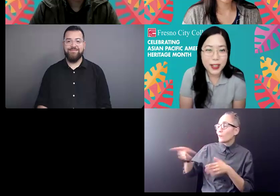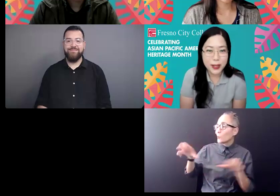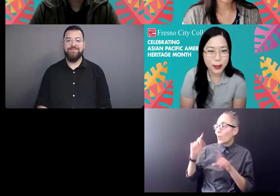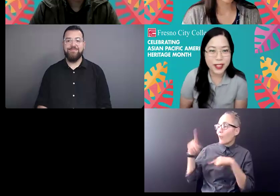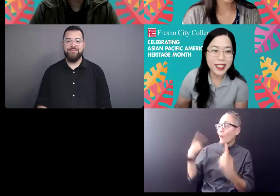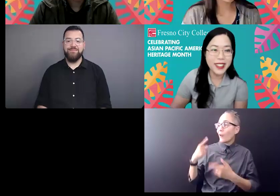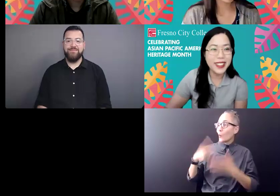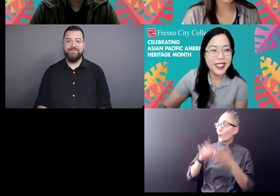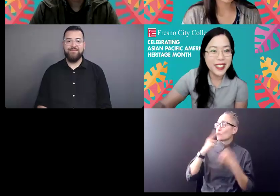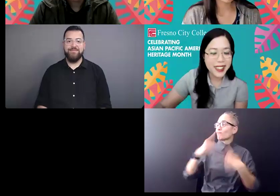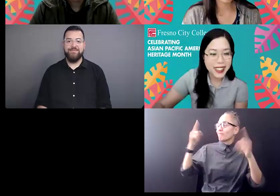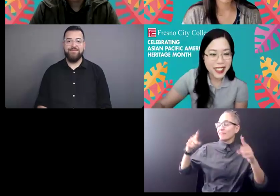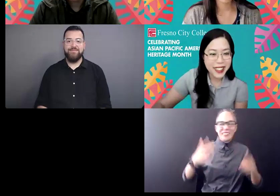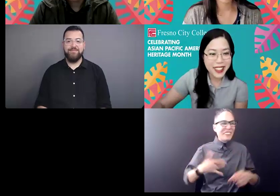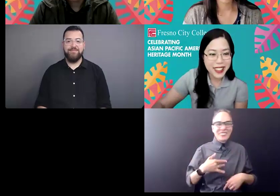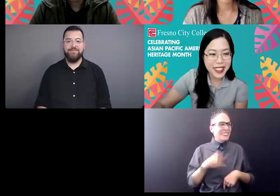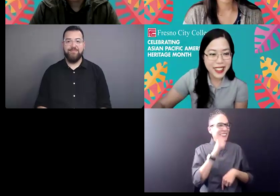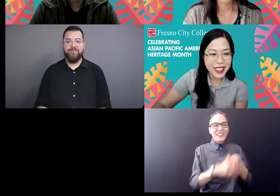so uncomfortable.